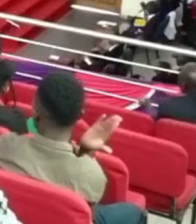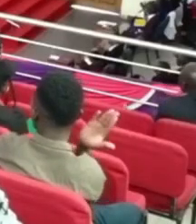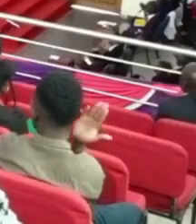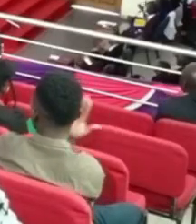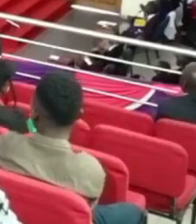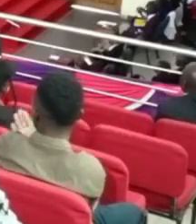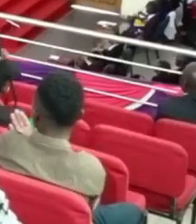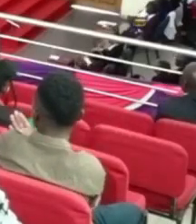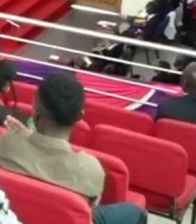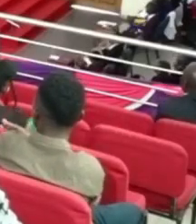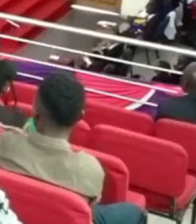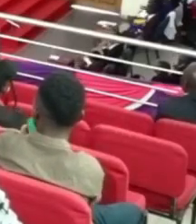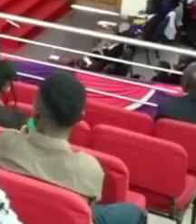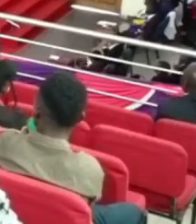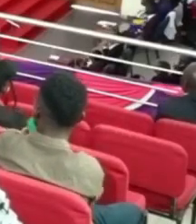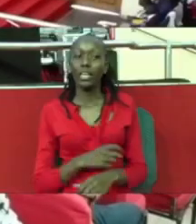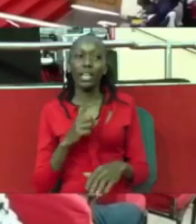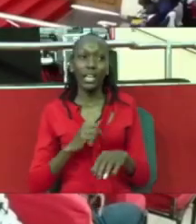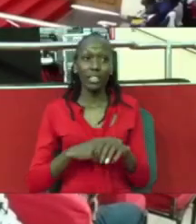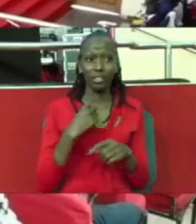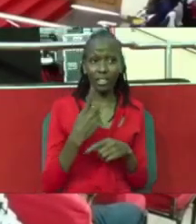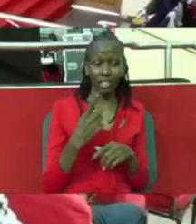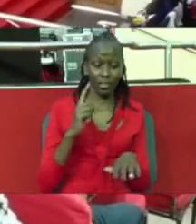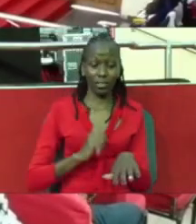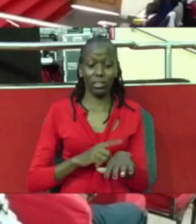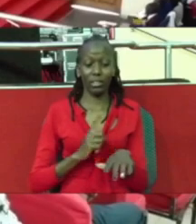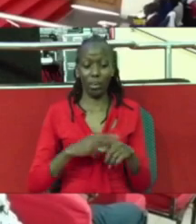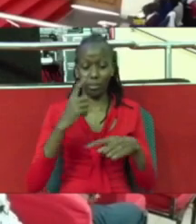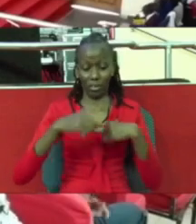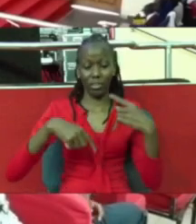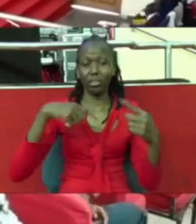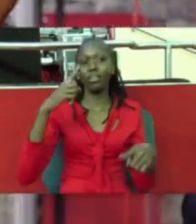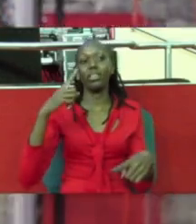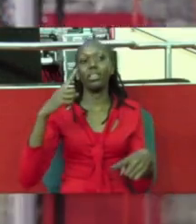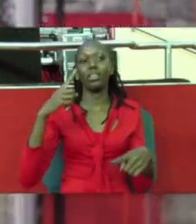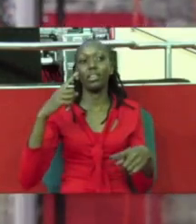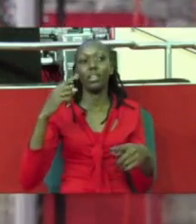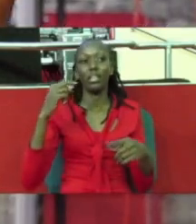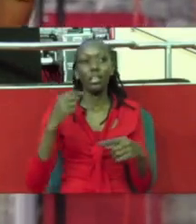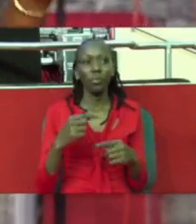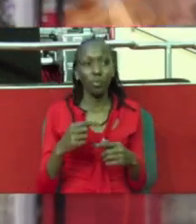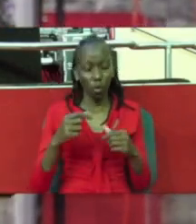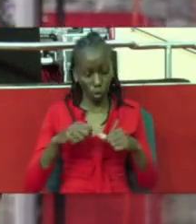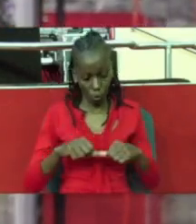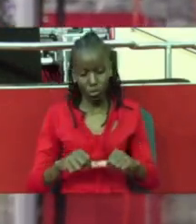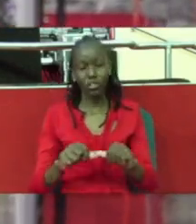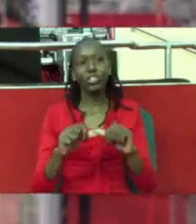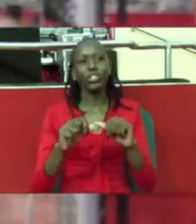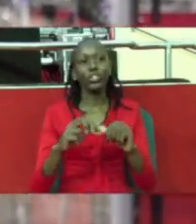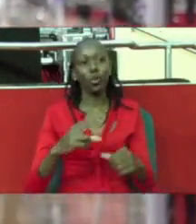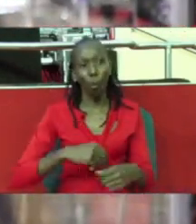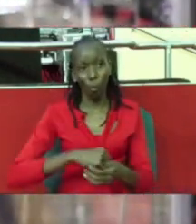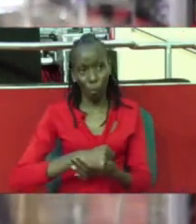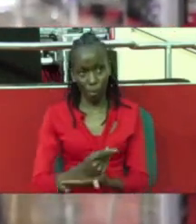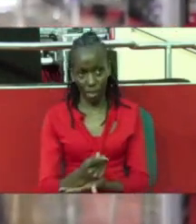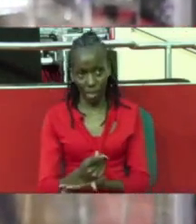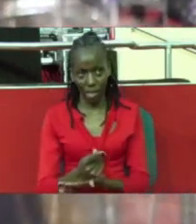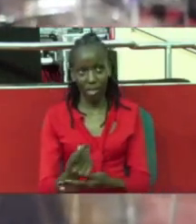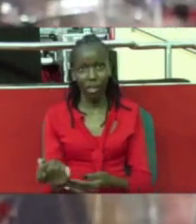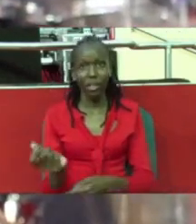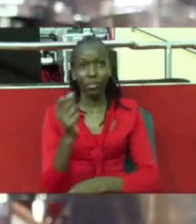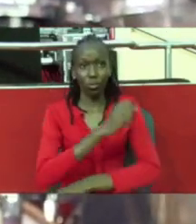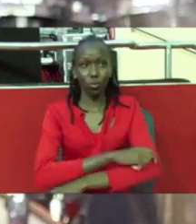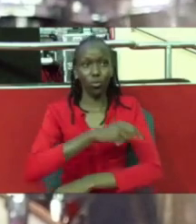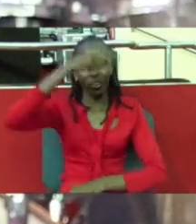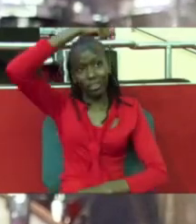when she passed very well, na wakasema atakapofika, they will also pay the university fee. Watamlipia hata karo yake. Was